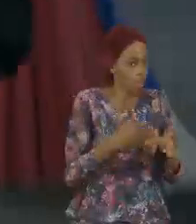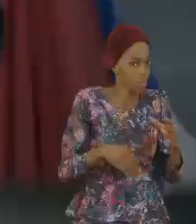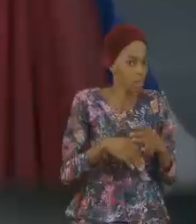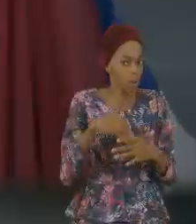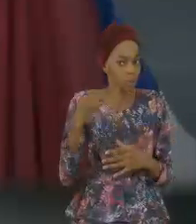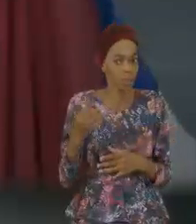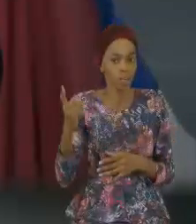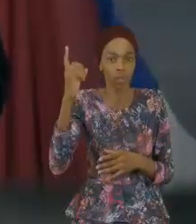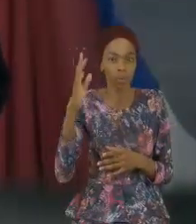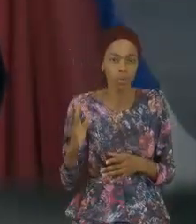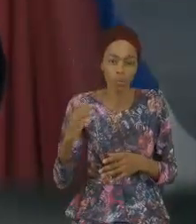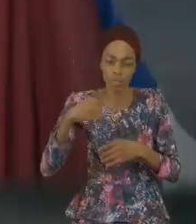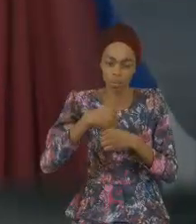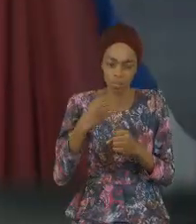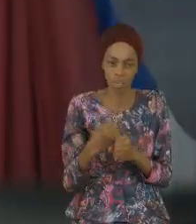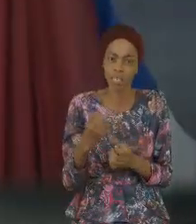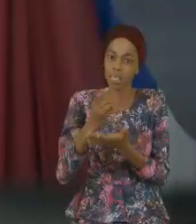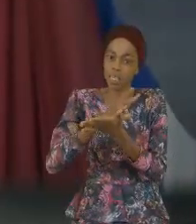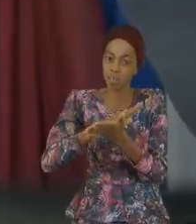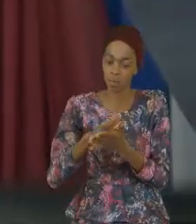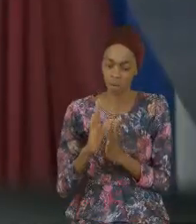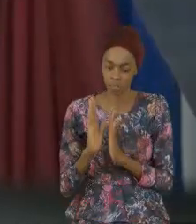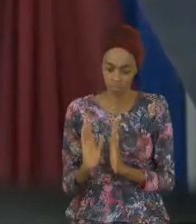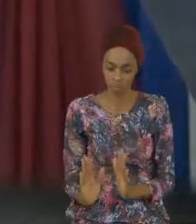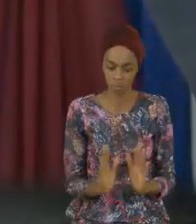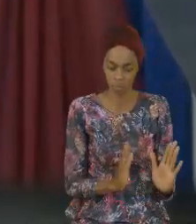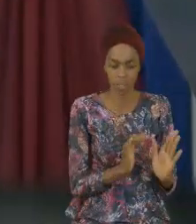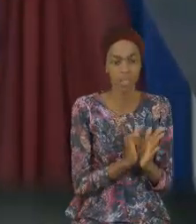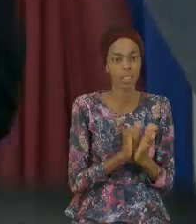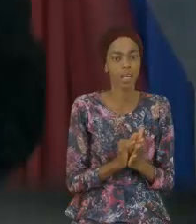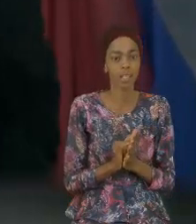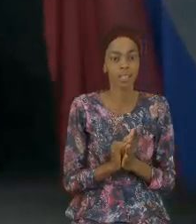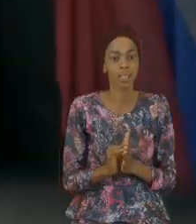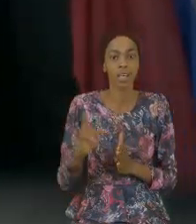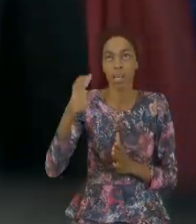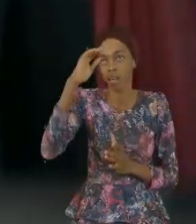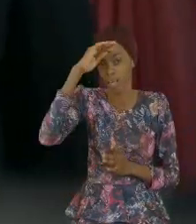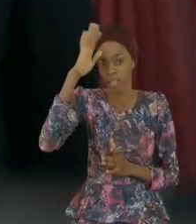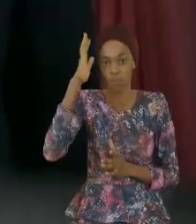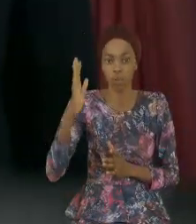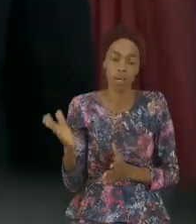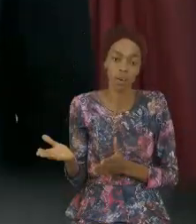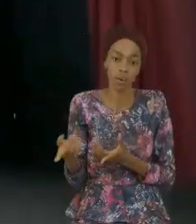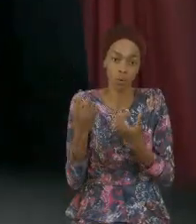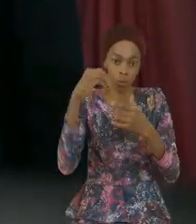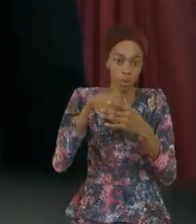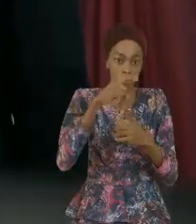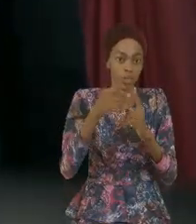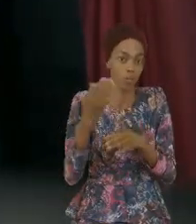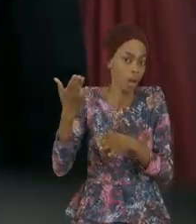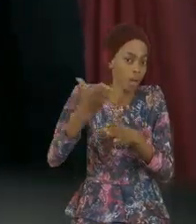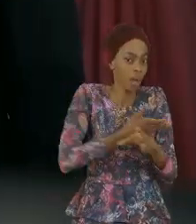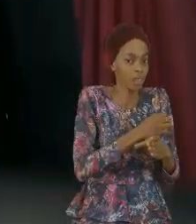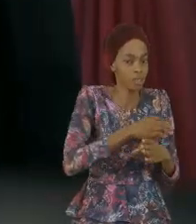a divine arrangement that he will come in. When you are cast out, the Lord